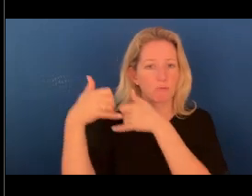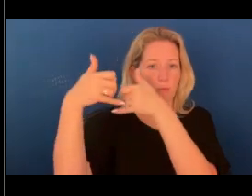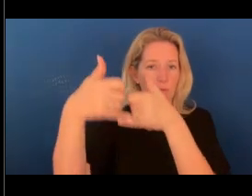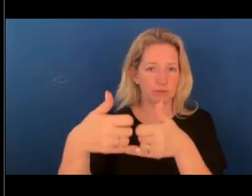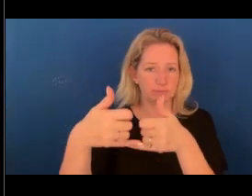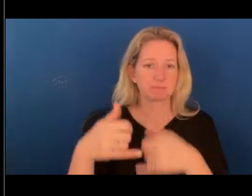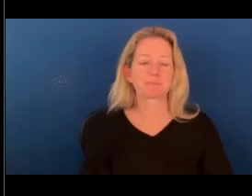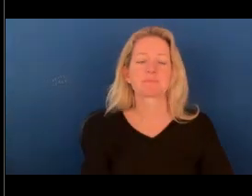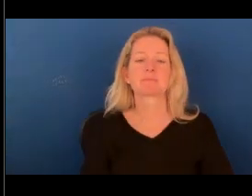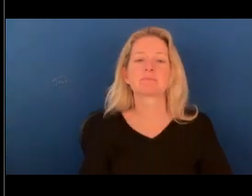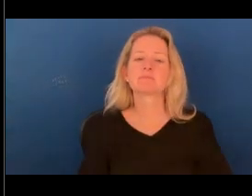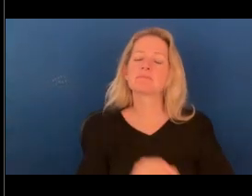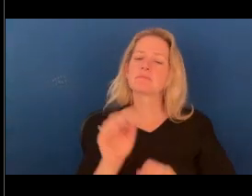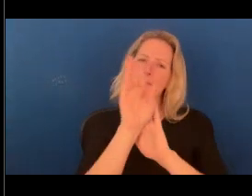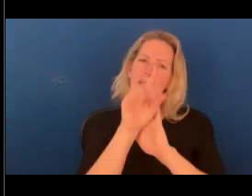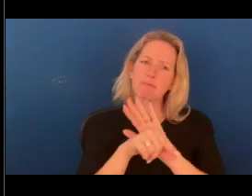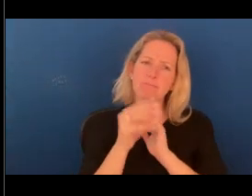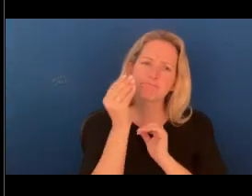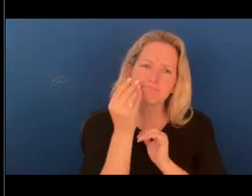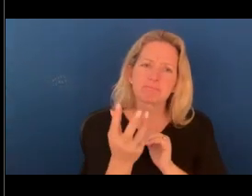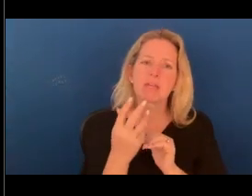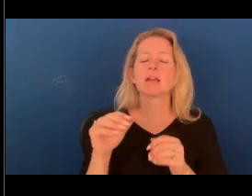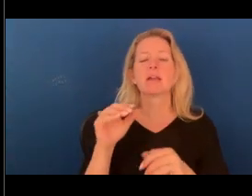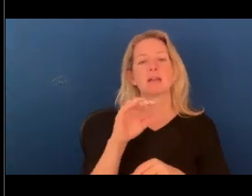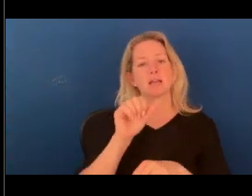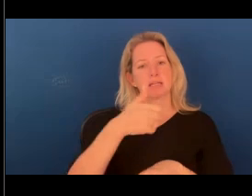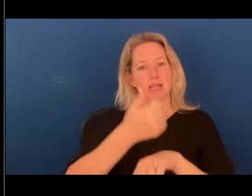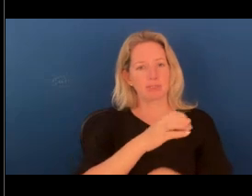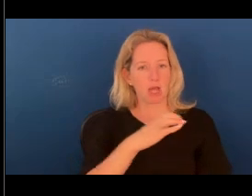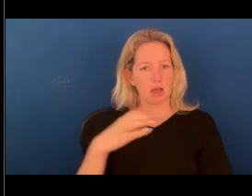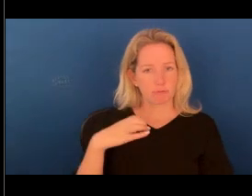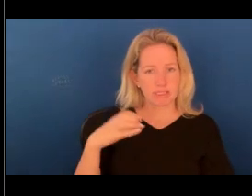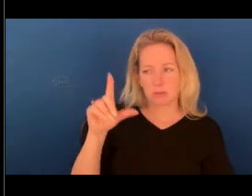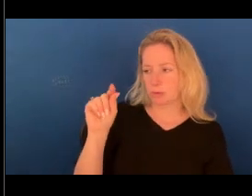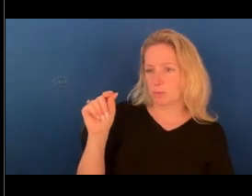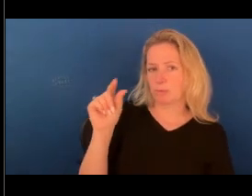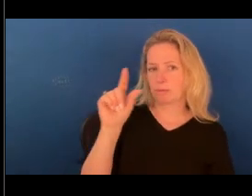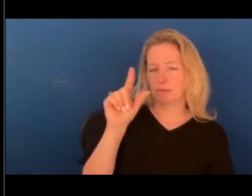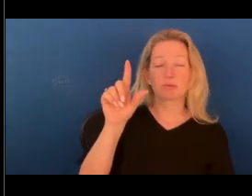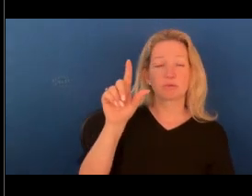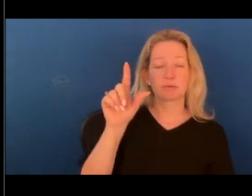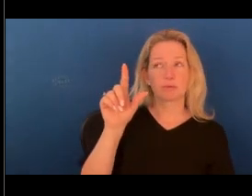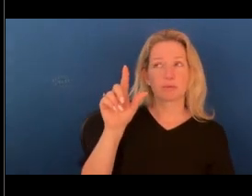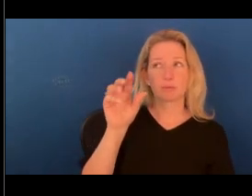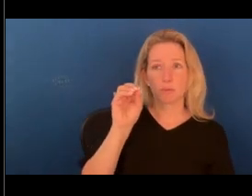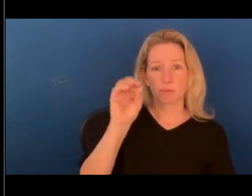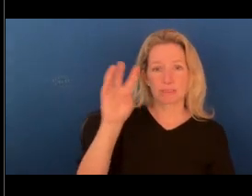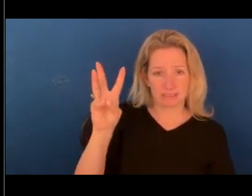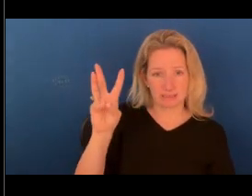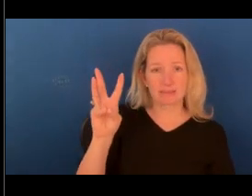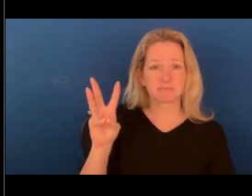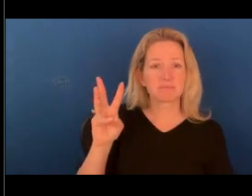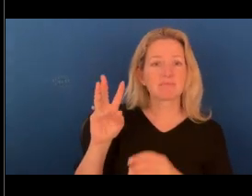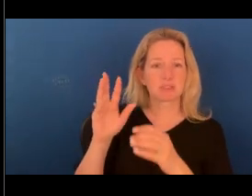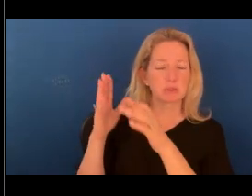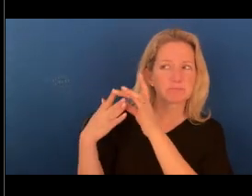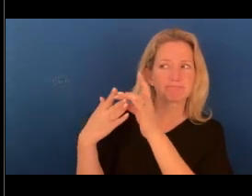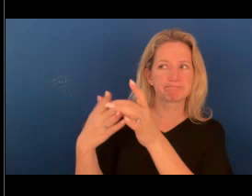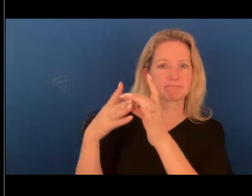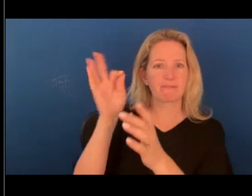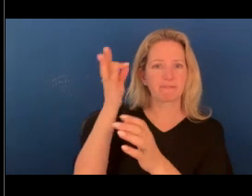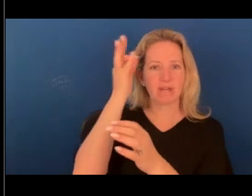the NOAA Marine Debris Program was established by Congress in 2006 as the federal lead for all things marine debris. The